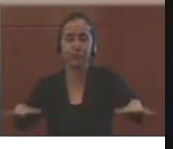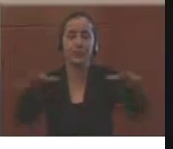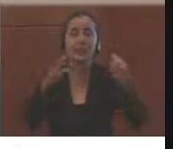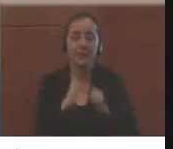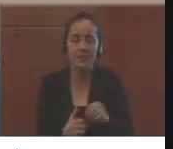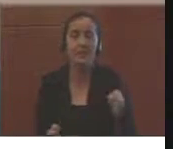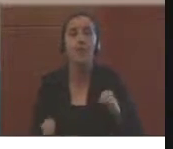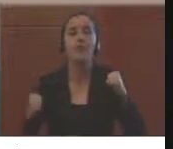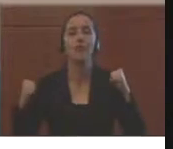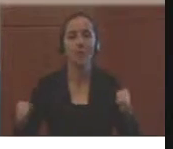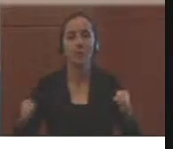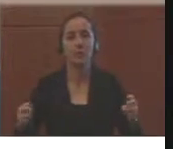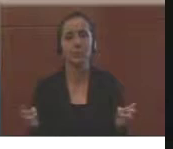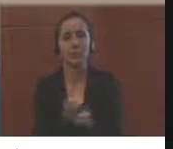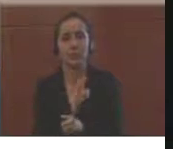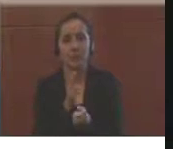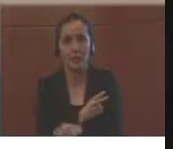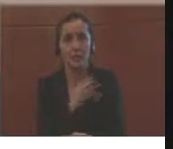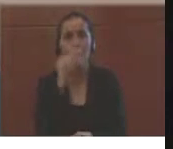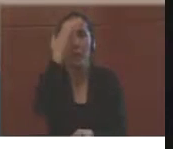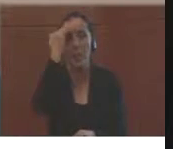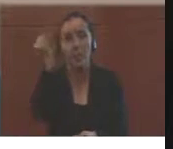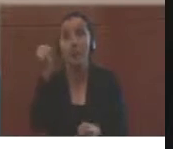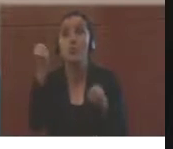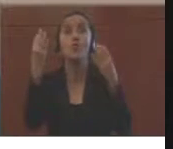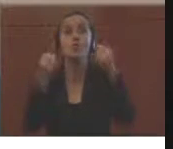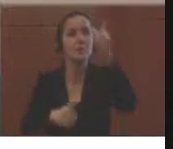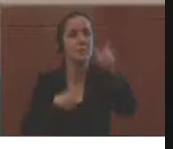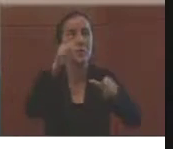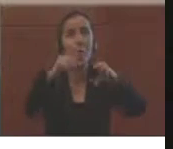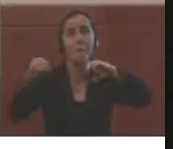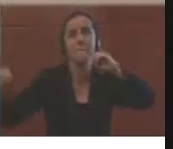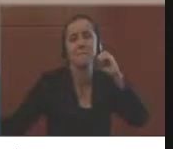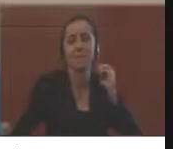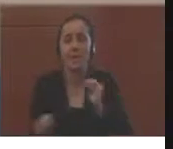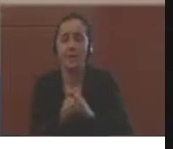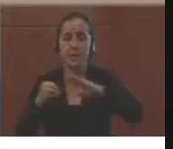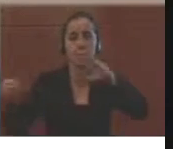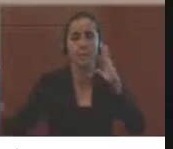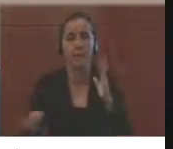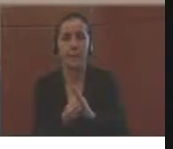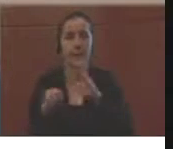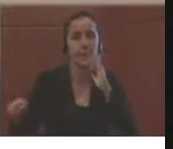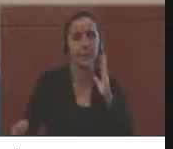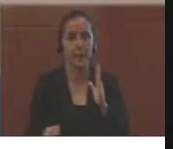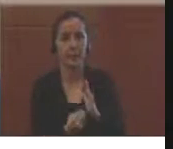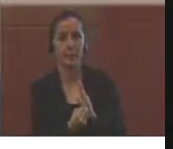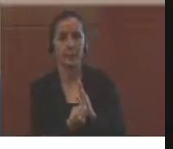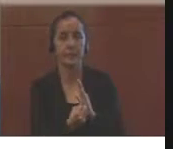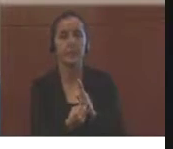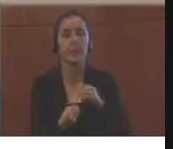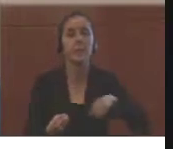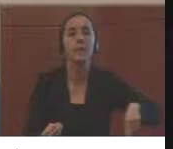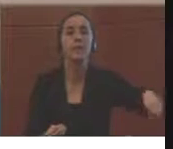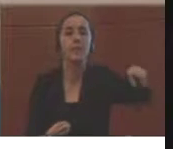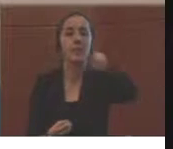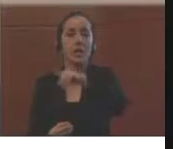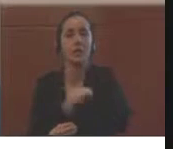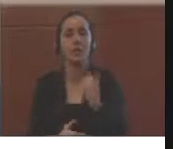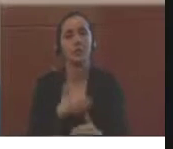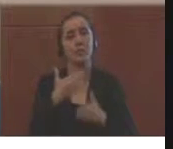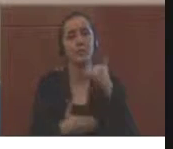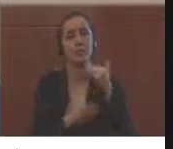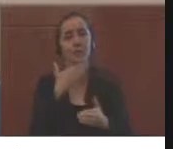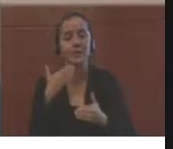events of low intensity that are hydrometeorological. Moreover, the situation tends to be aggravated by population growth and